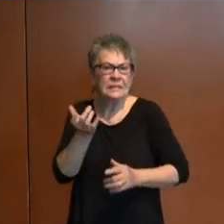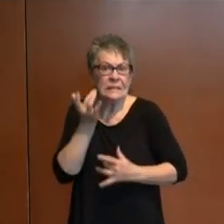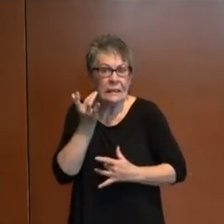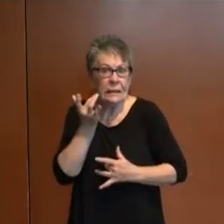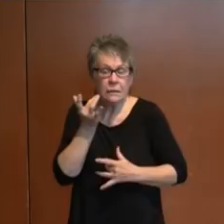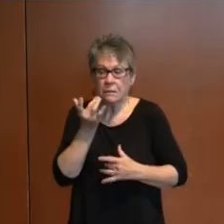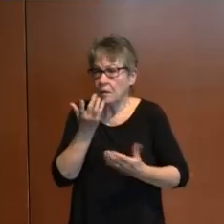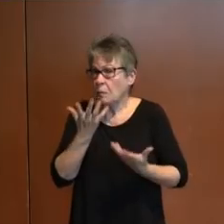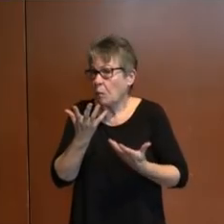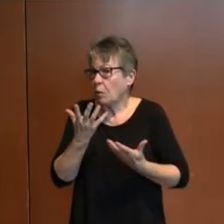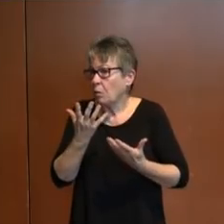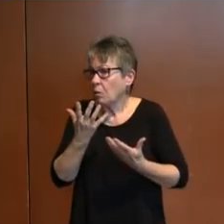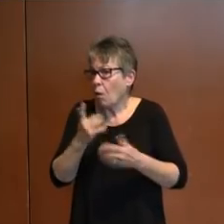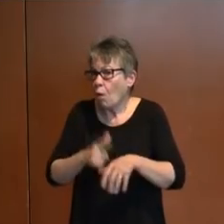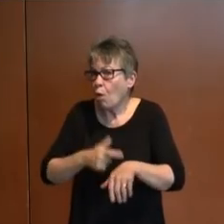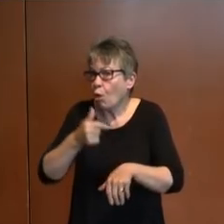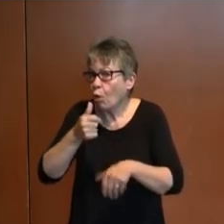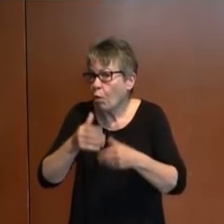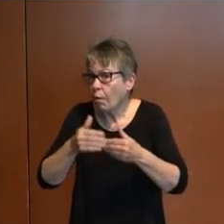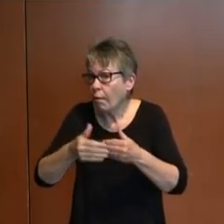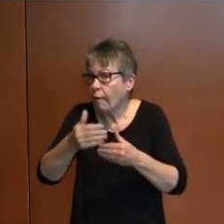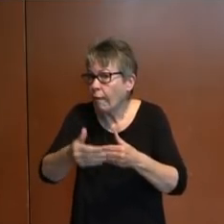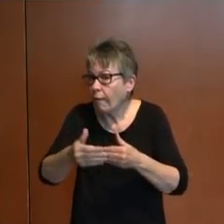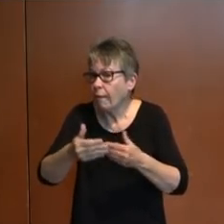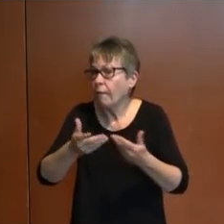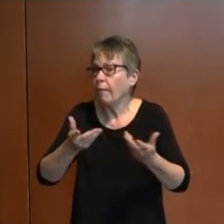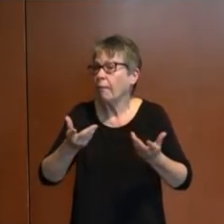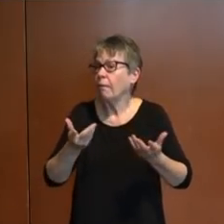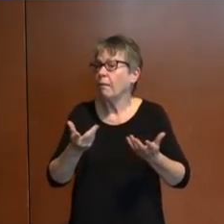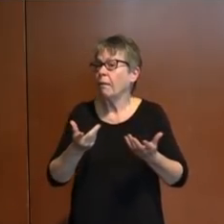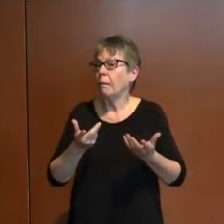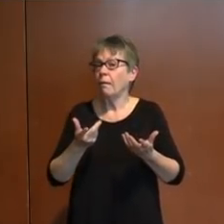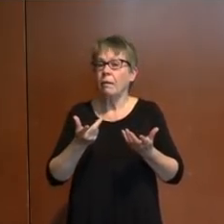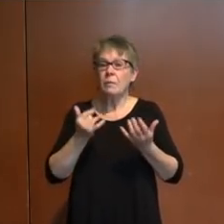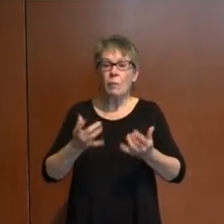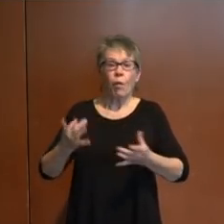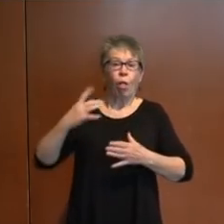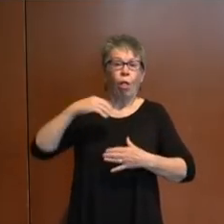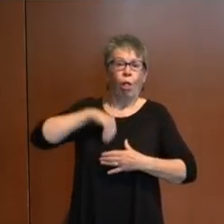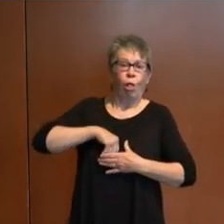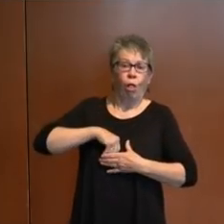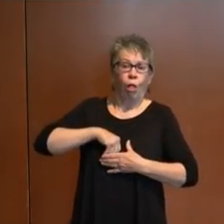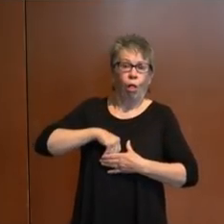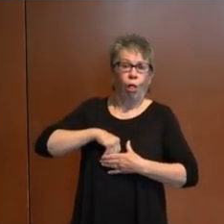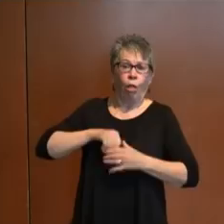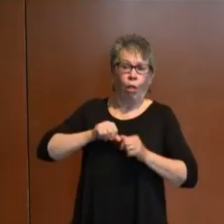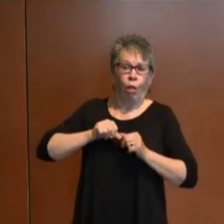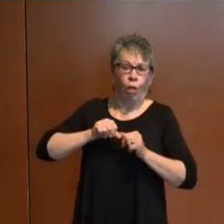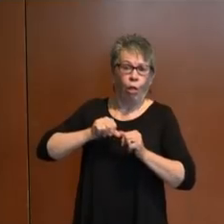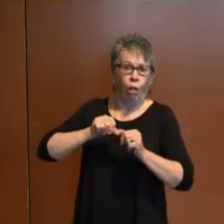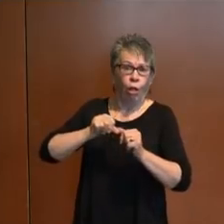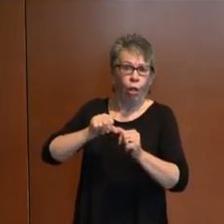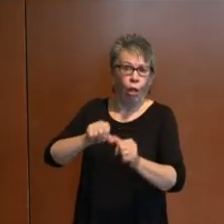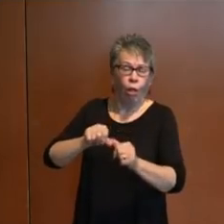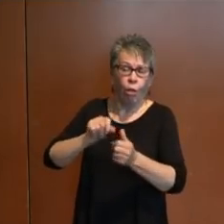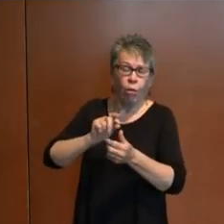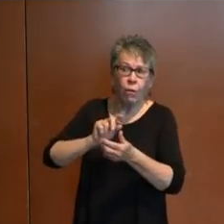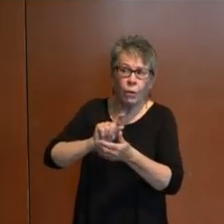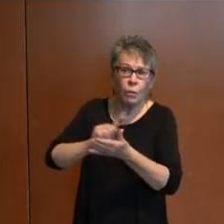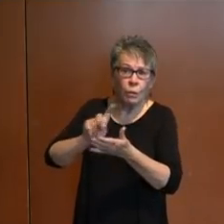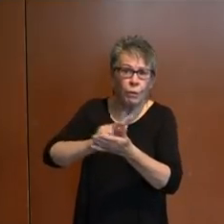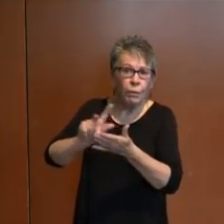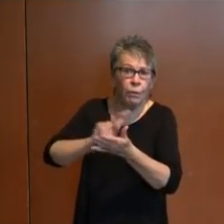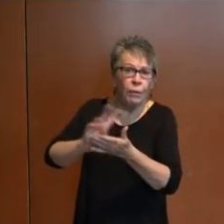begin seeing a real impact from the social distancing measures that we put in place. And remember a couple of